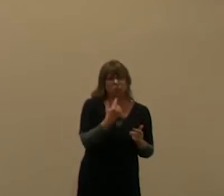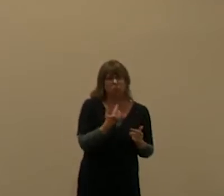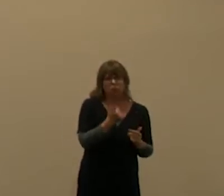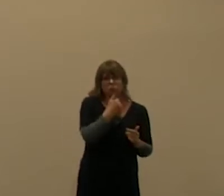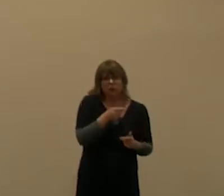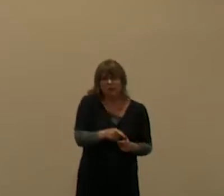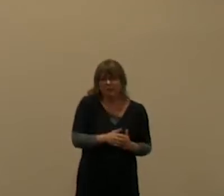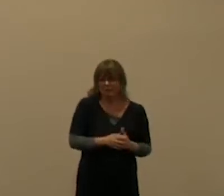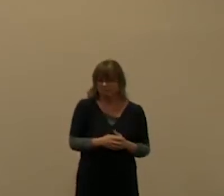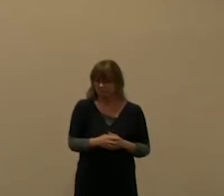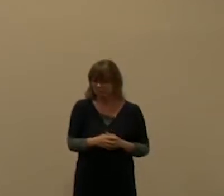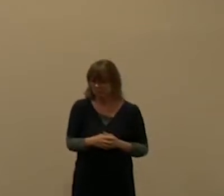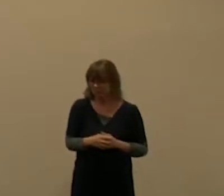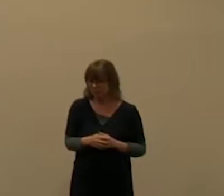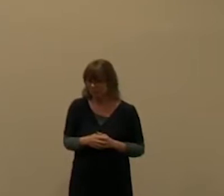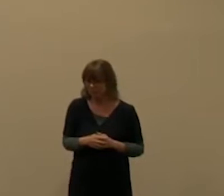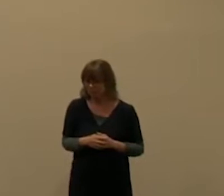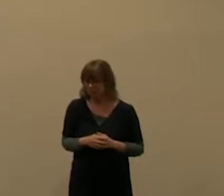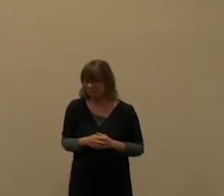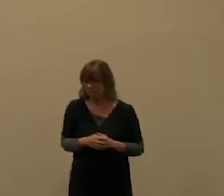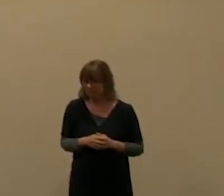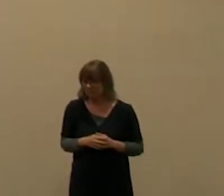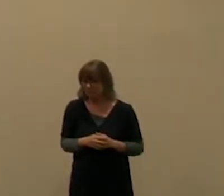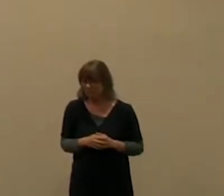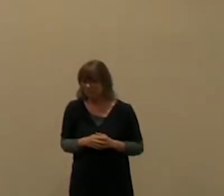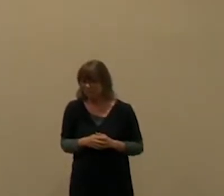or low bandwidth capability.